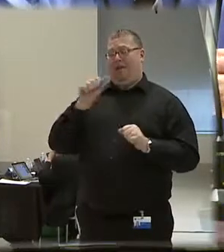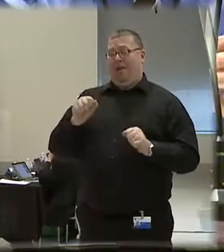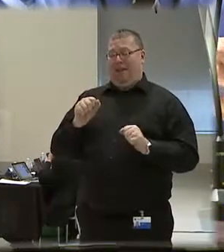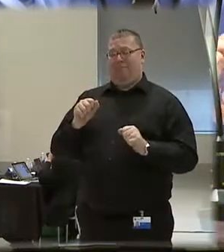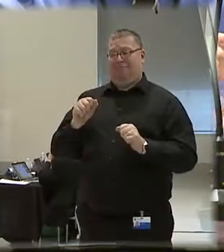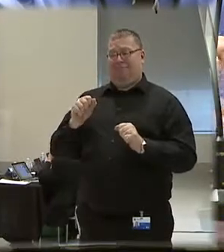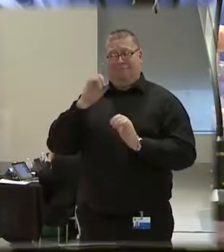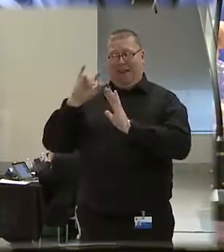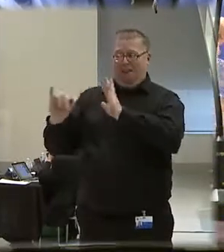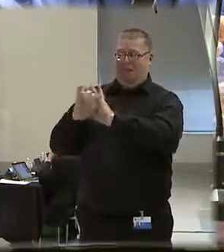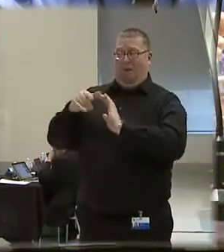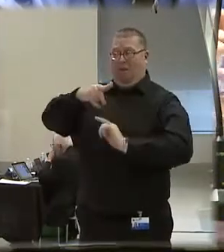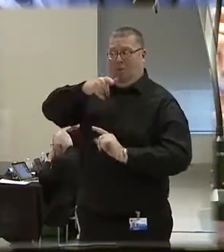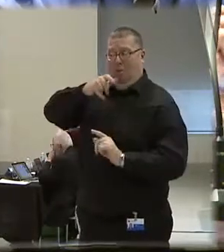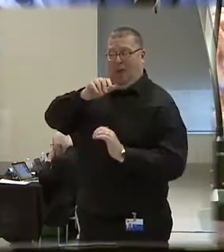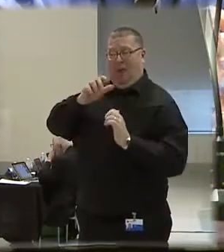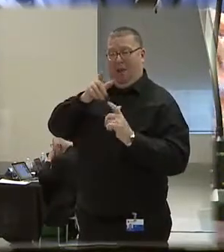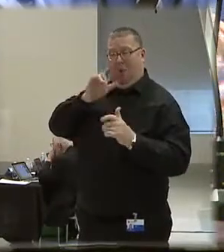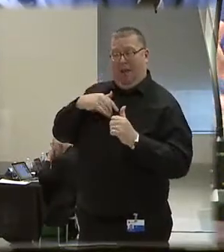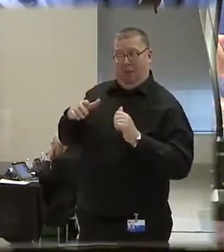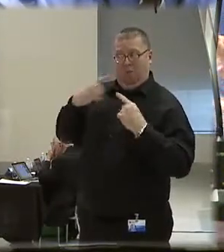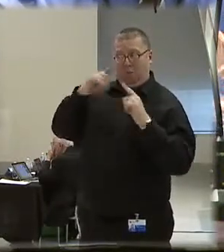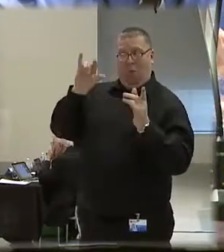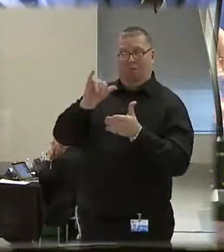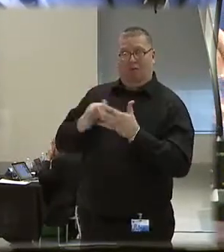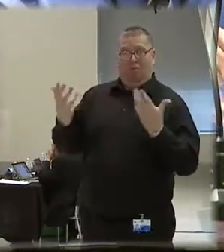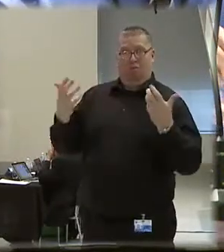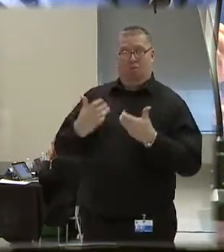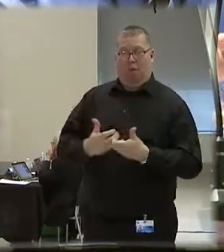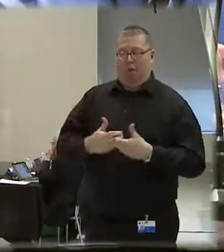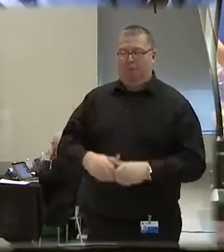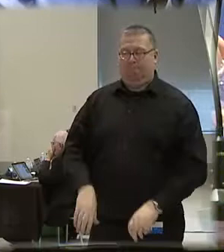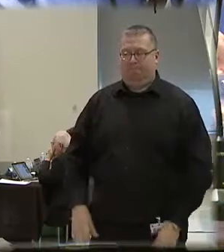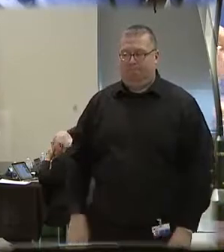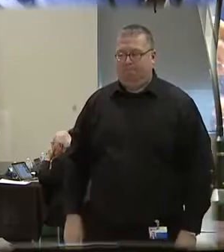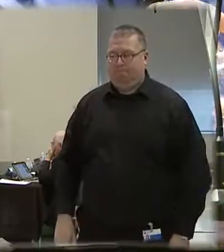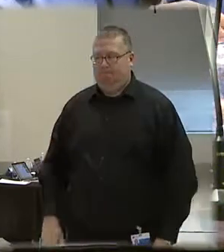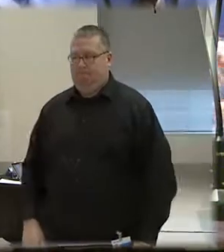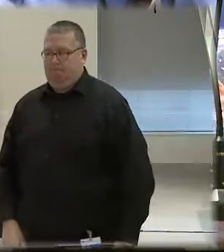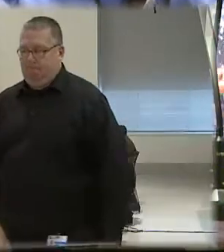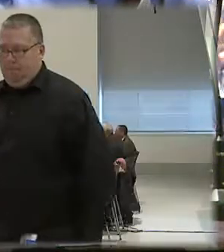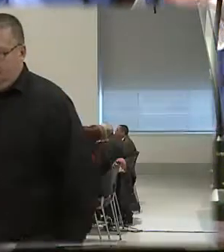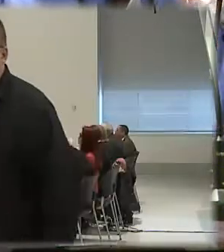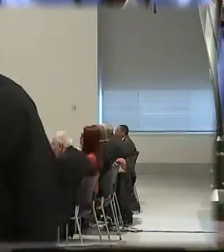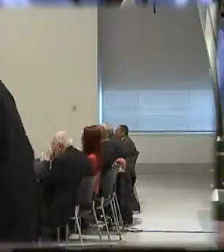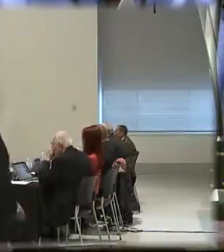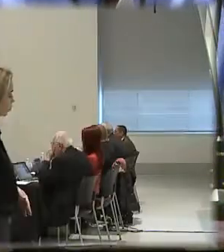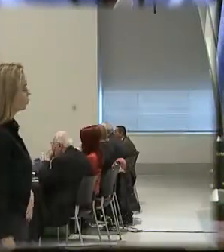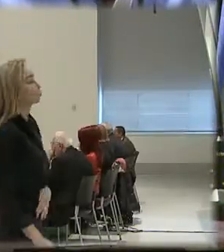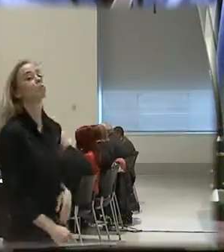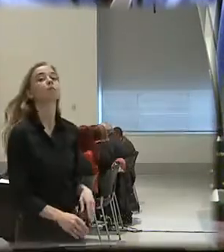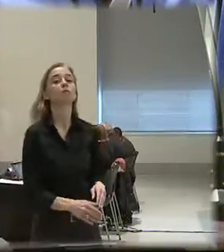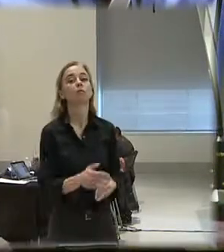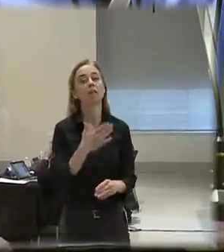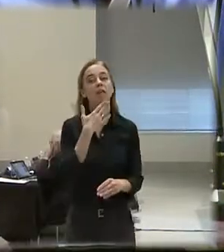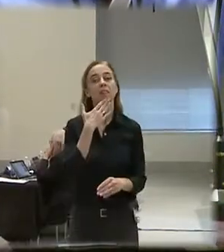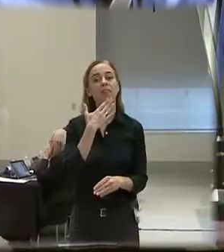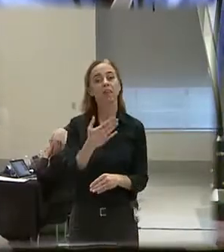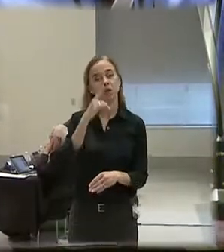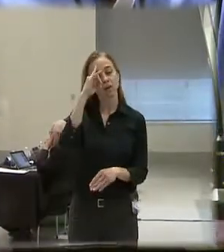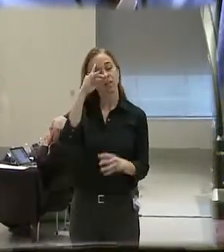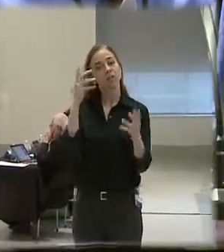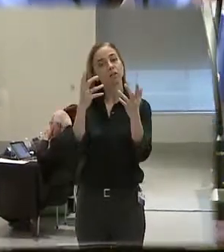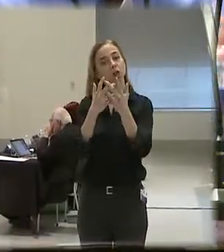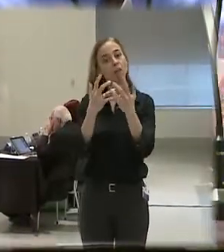there, and how do you think that should look? Thank you. I believe it's a combination of all the above. There are, as you